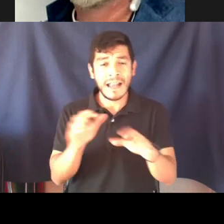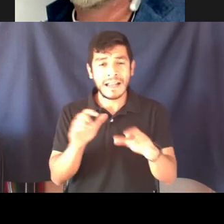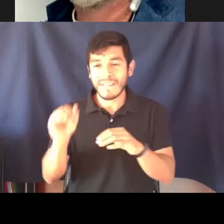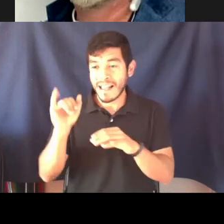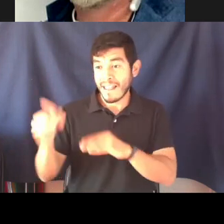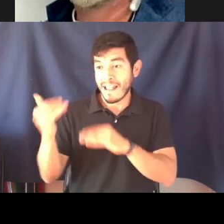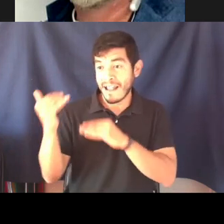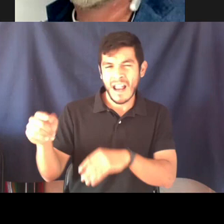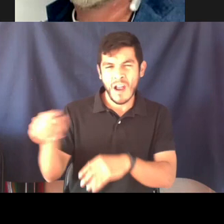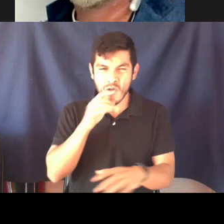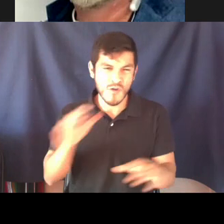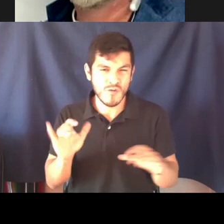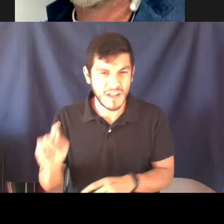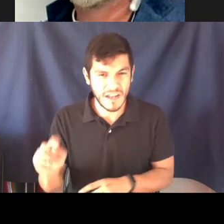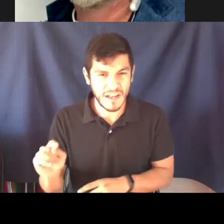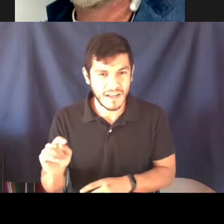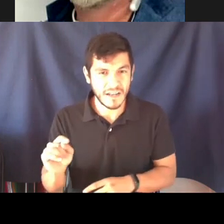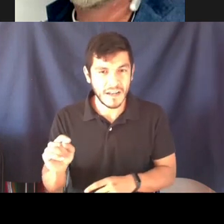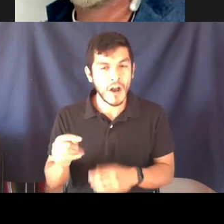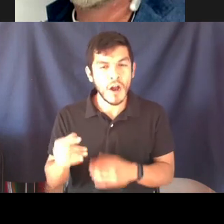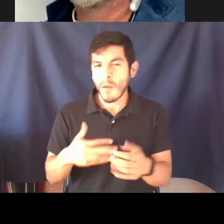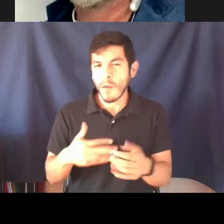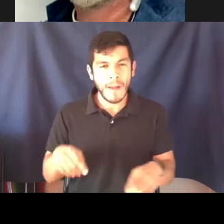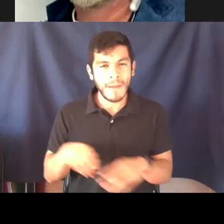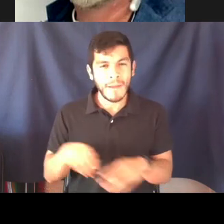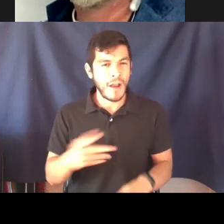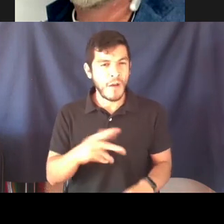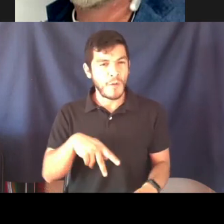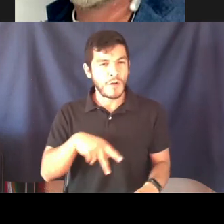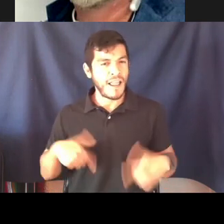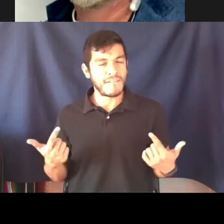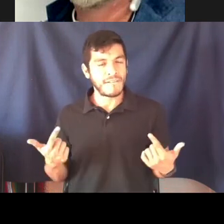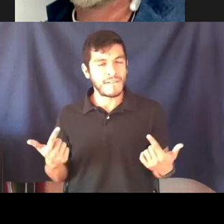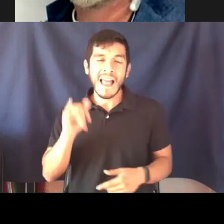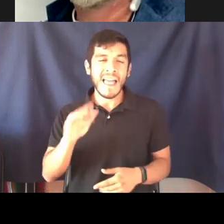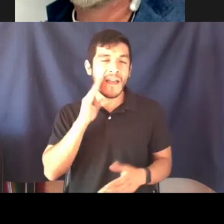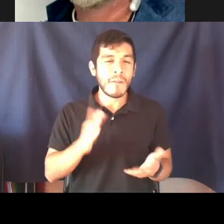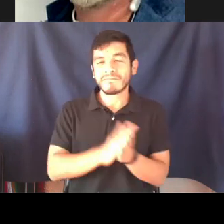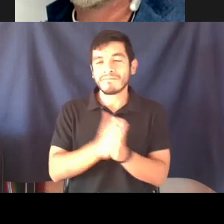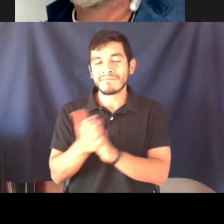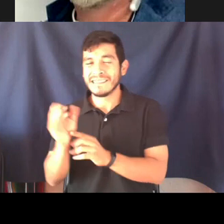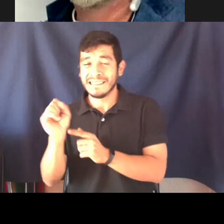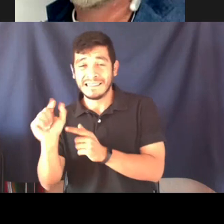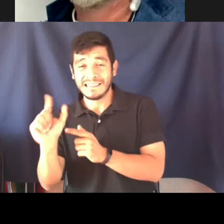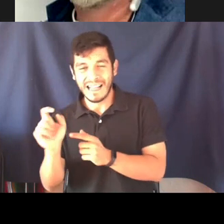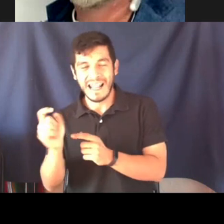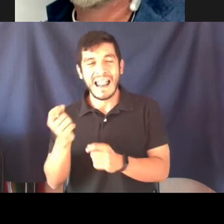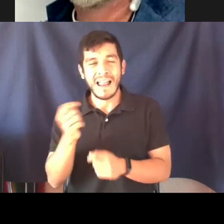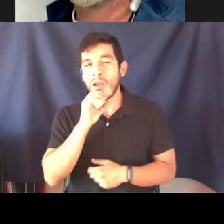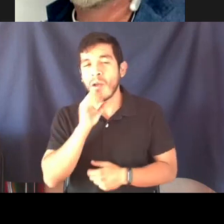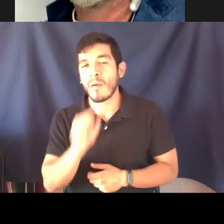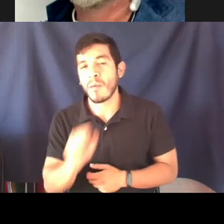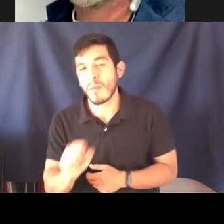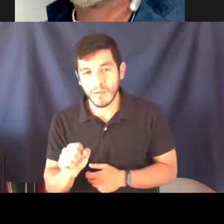matter what's happening in our personal lives, that might get a little stale and feel a little by the numbers to